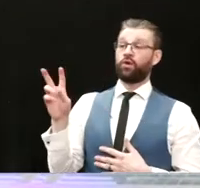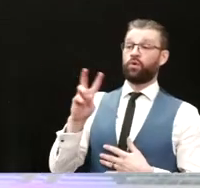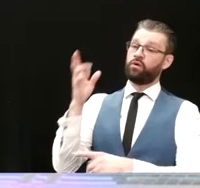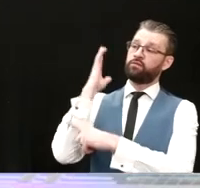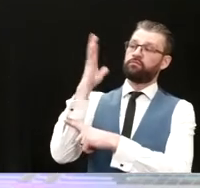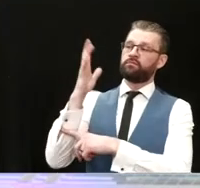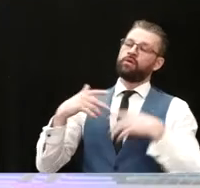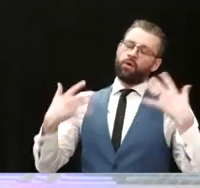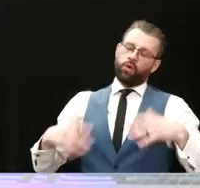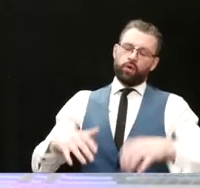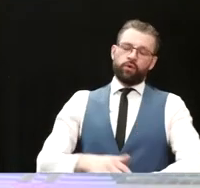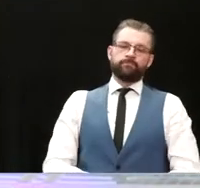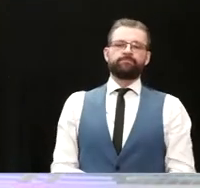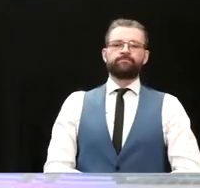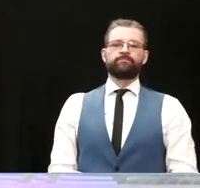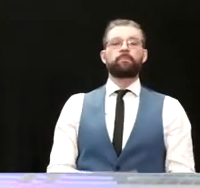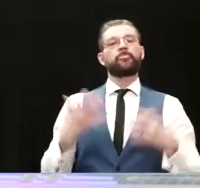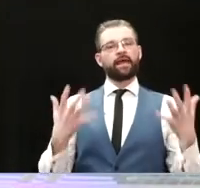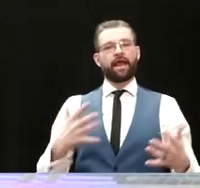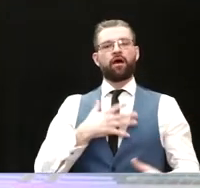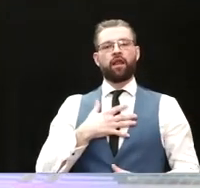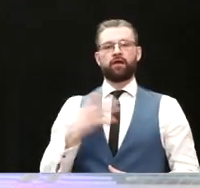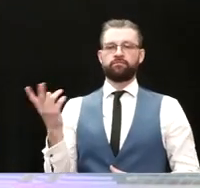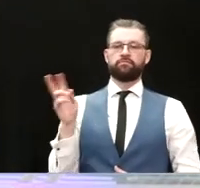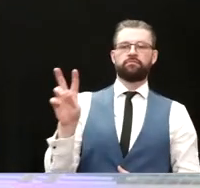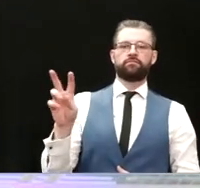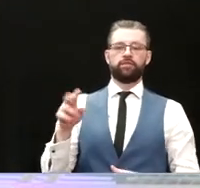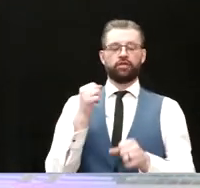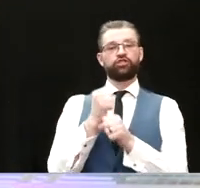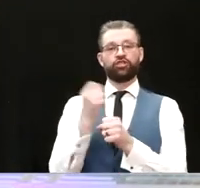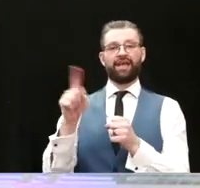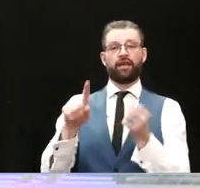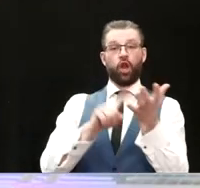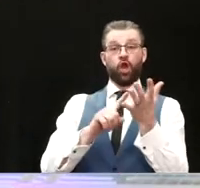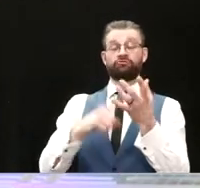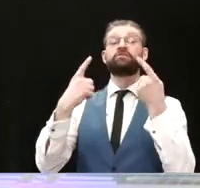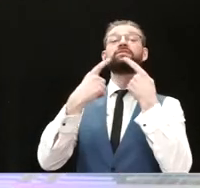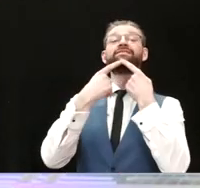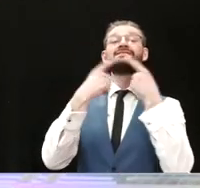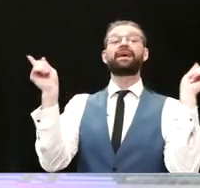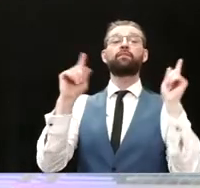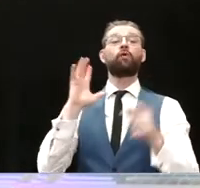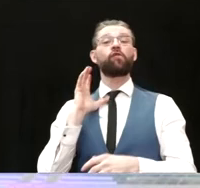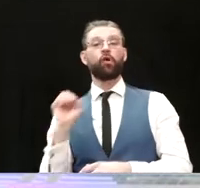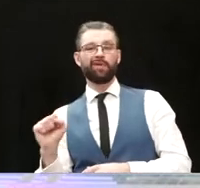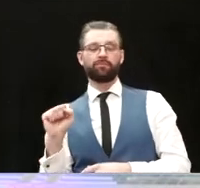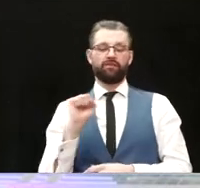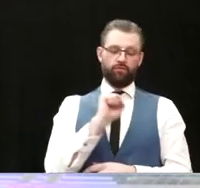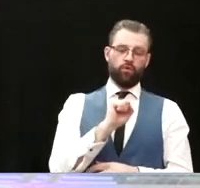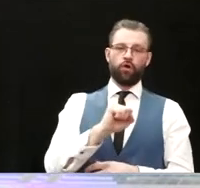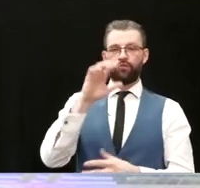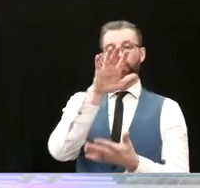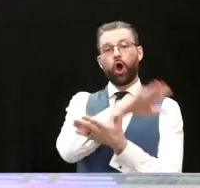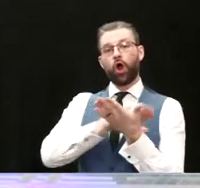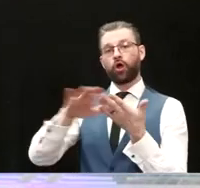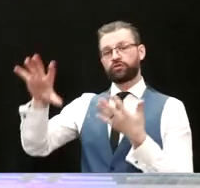I would like now like to welcome back Gia and Lawrence to read the statement of commitment for Holocaust Memorial